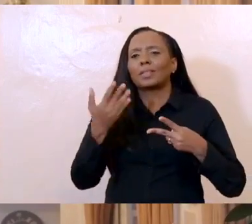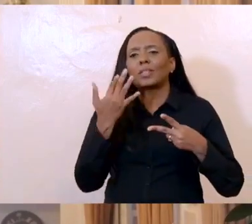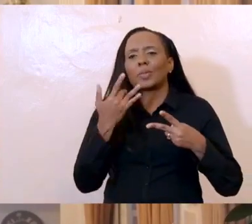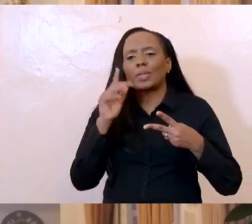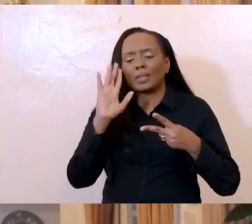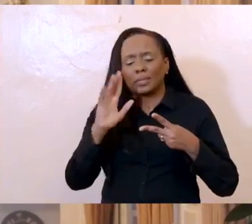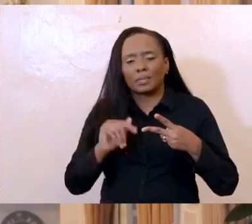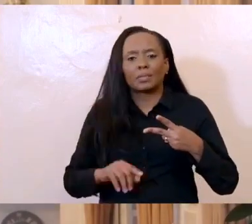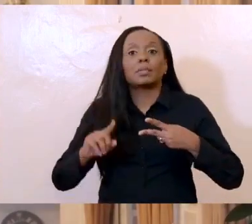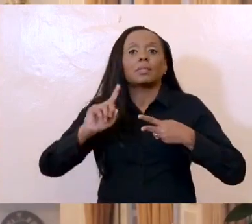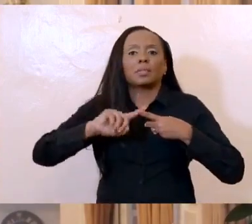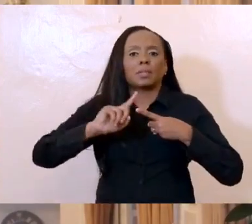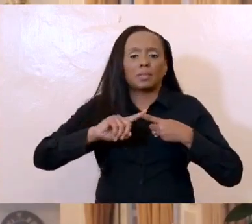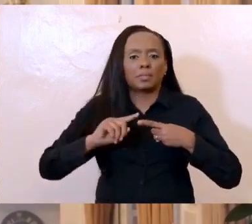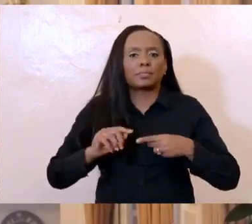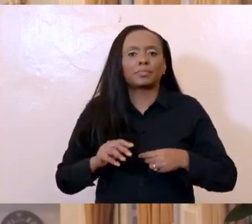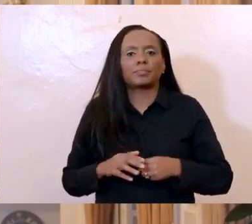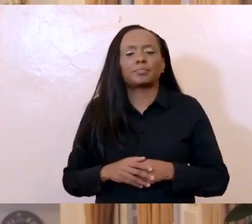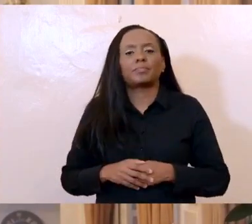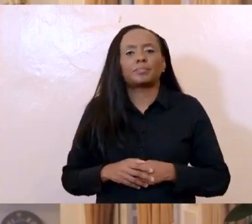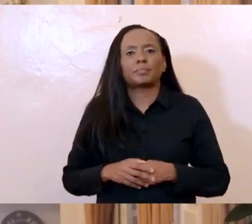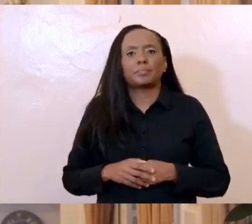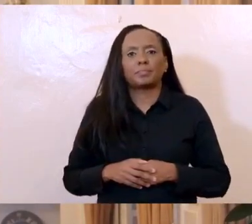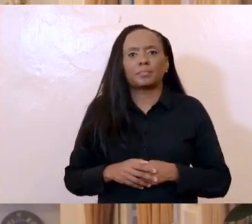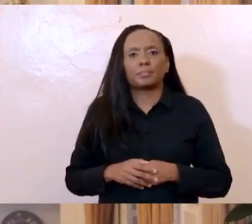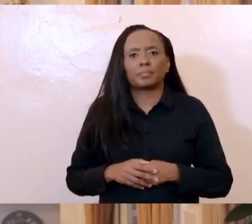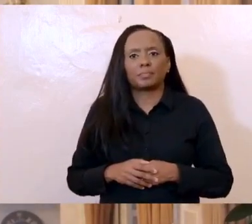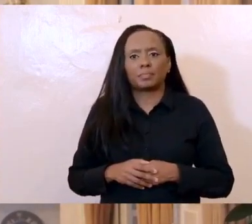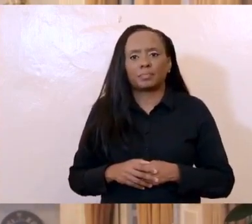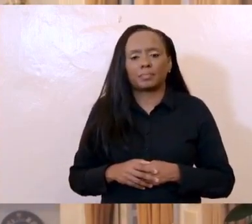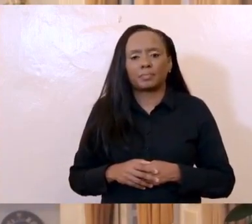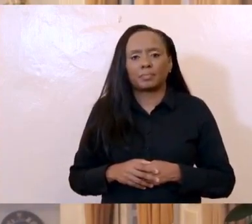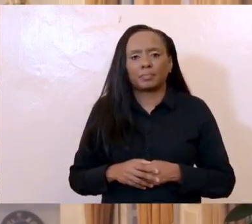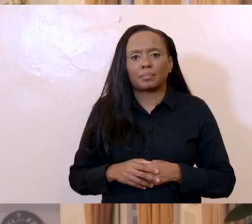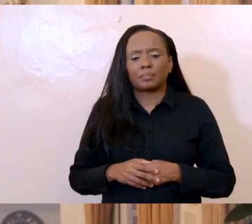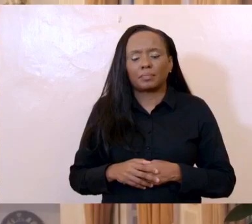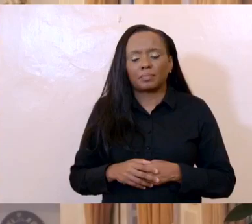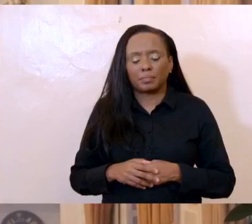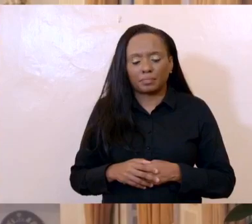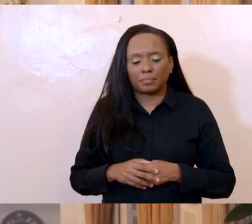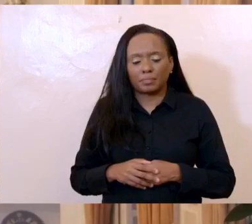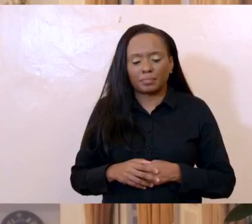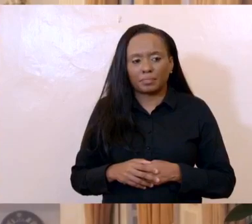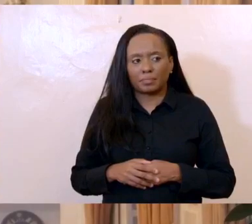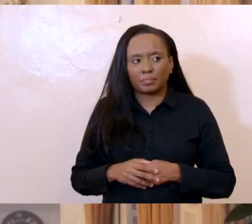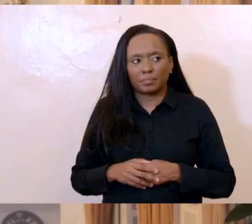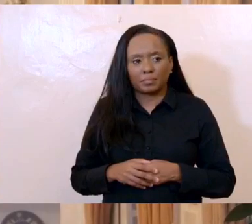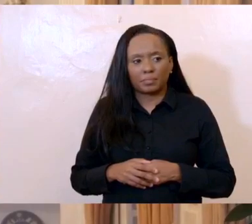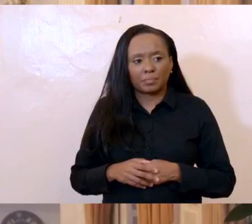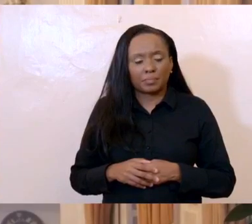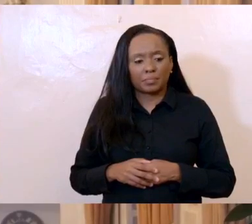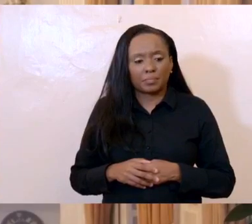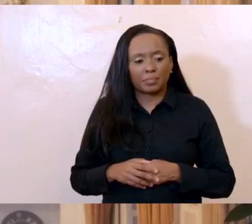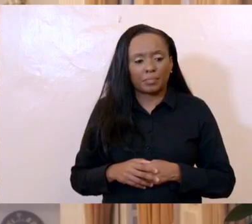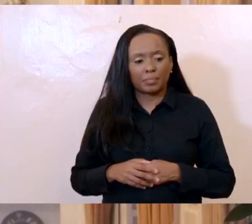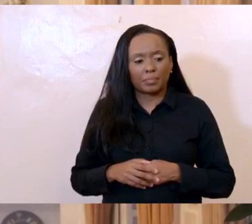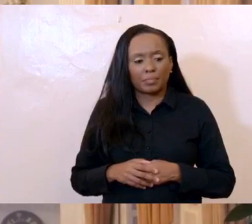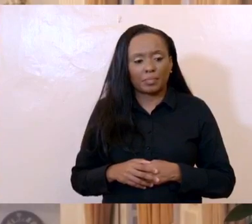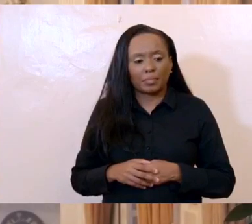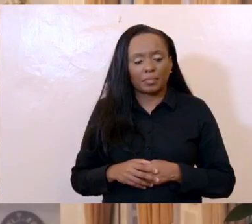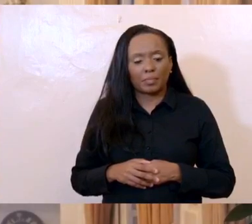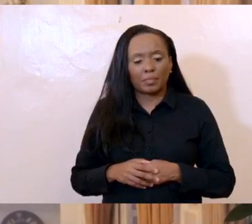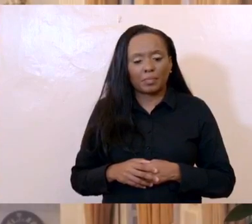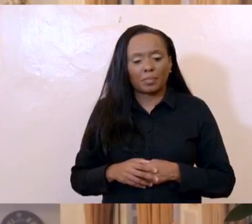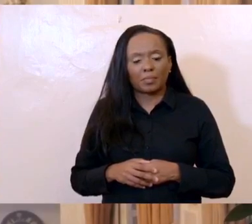the lockdown. As I have said earlier, we believe, and we have always said, that we will